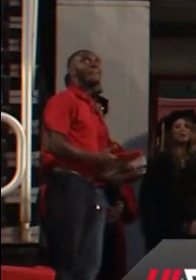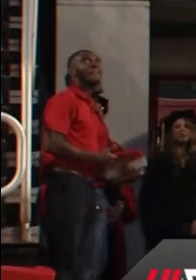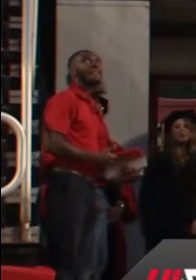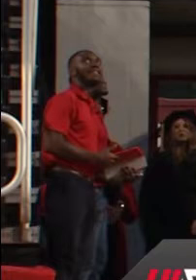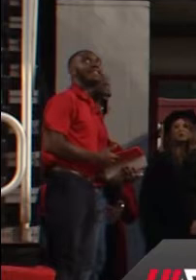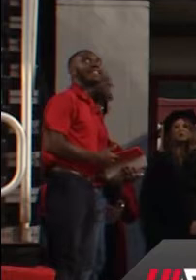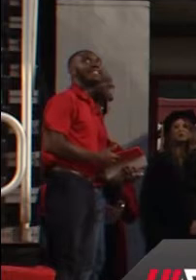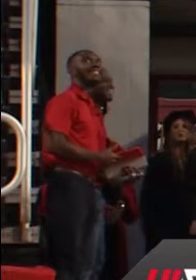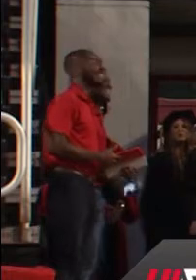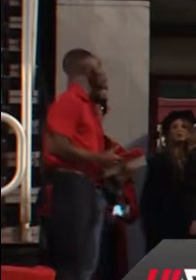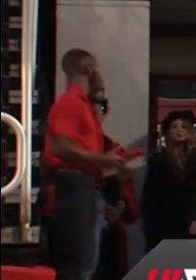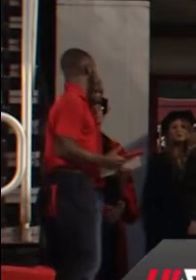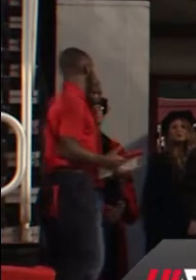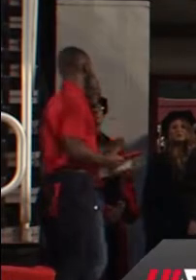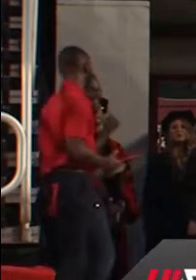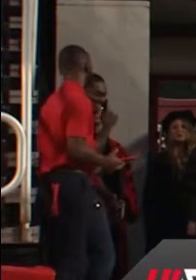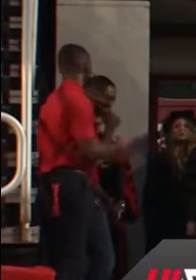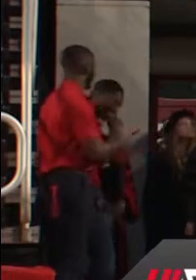Lamar.